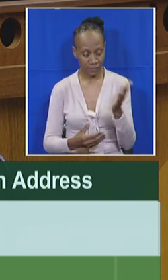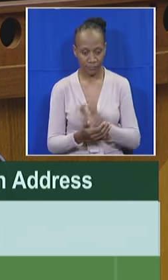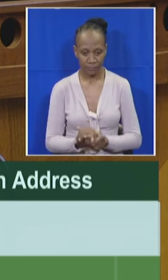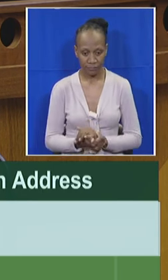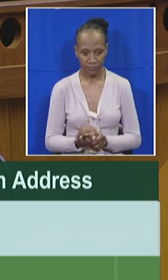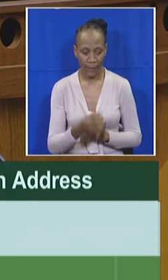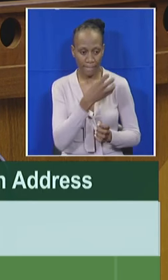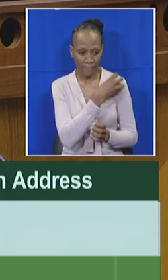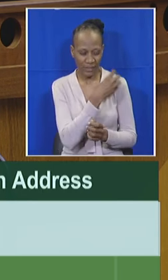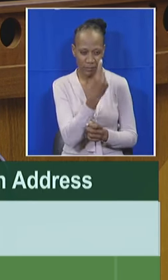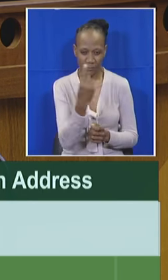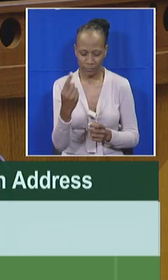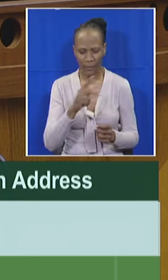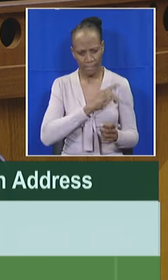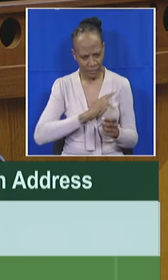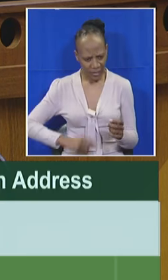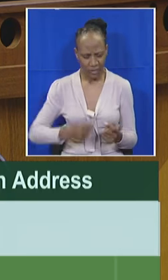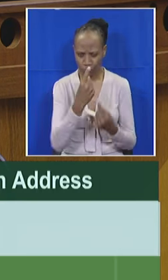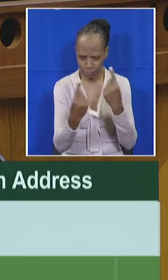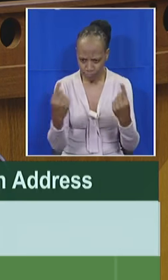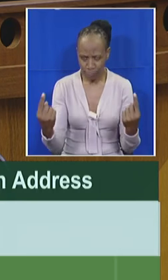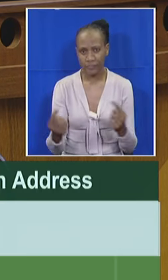Honorable Ministers, Premiers,